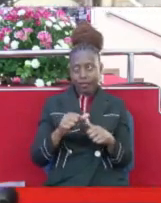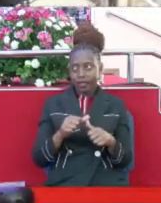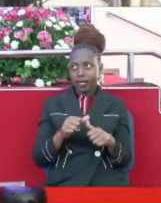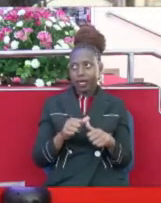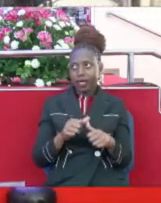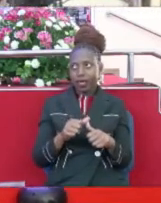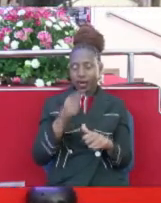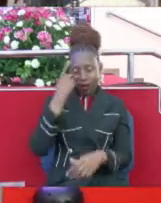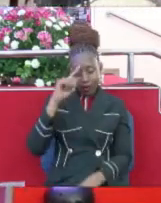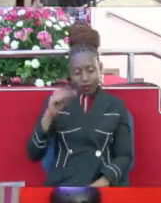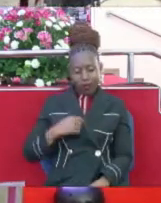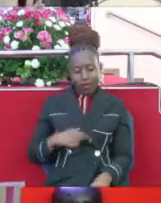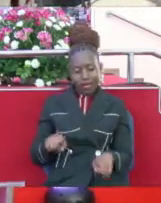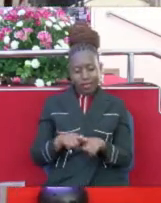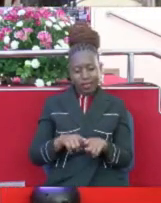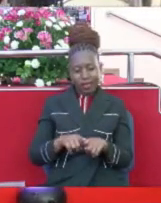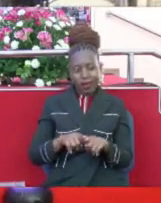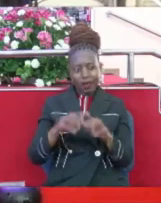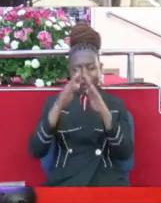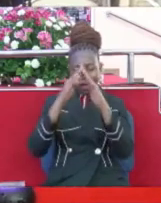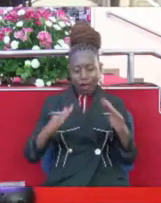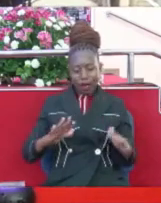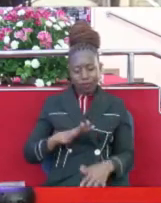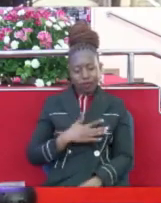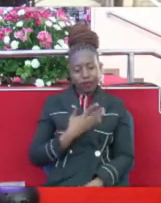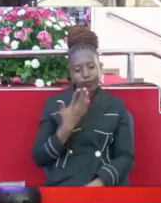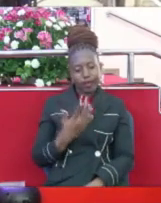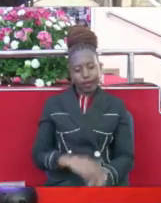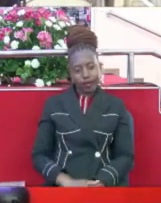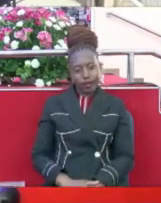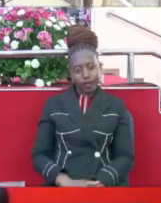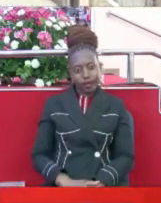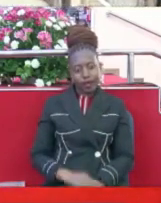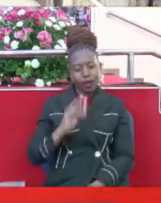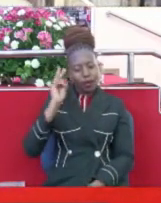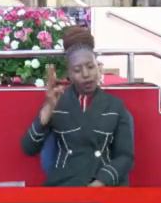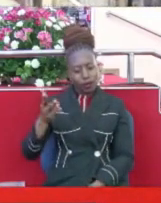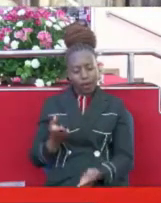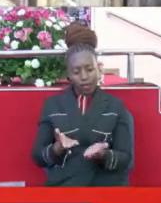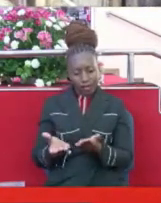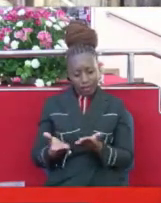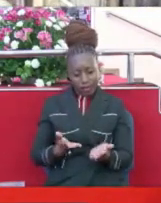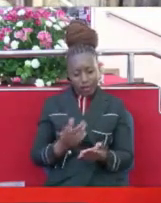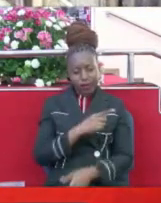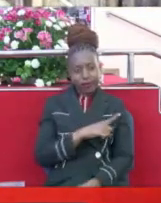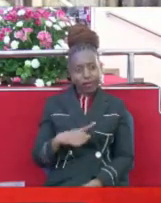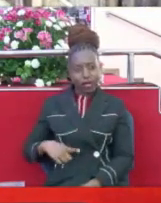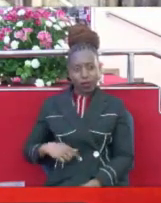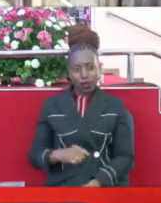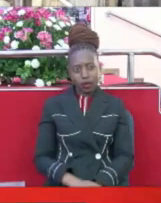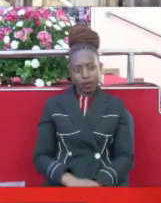house. Ni kwa kwangu mimi na jamii yangu. Bwana Yesu asifiwe. Amen. It says we will serve the Lord. That is the book of Joshua chapter 24